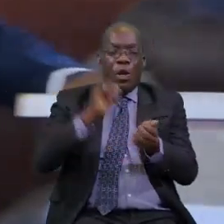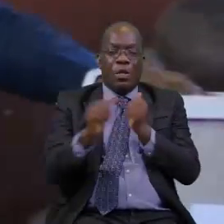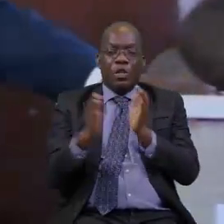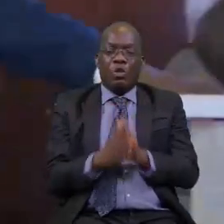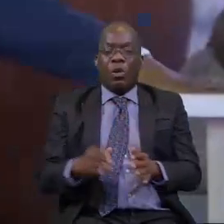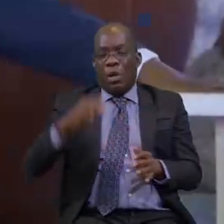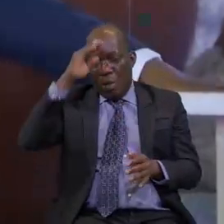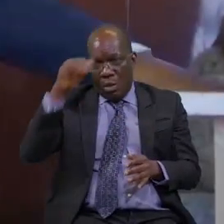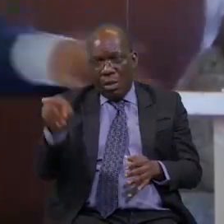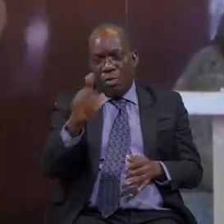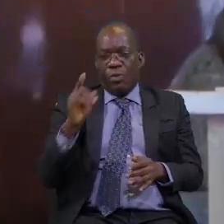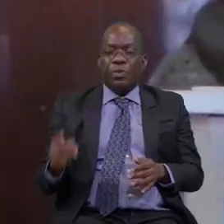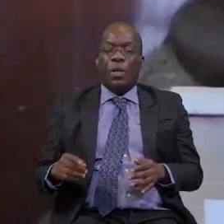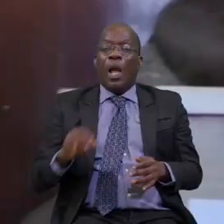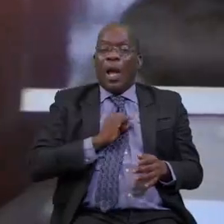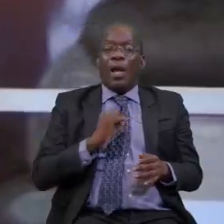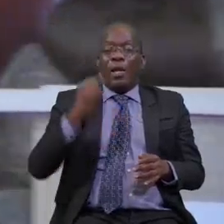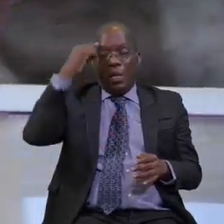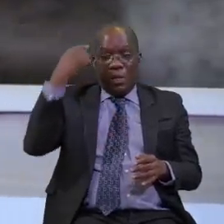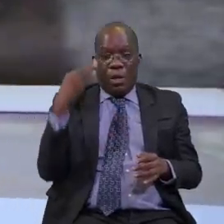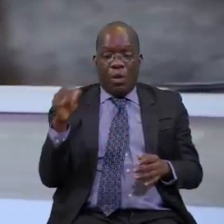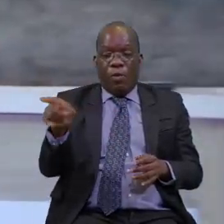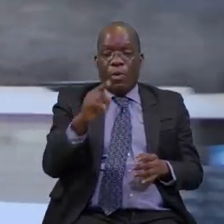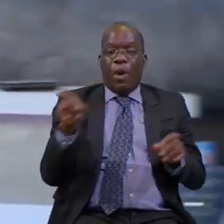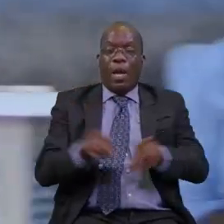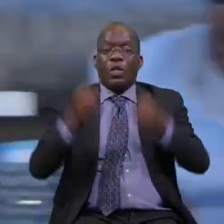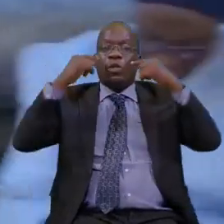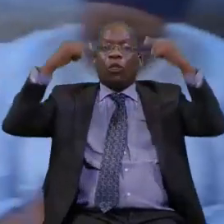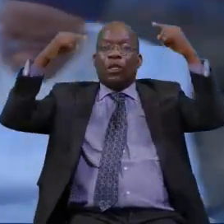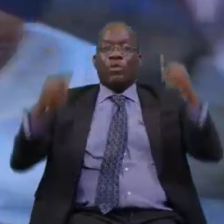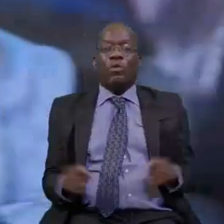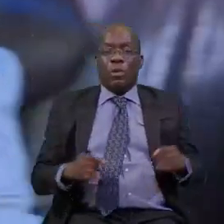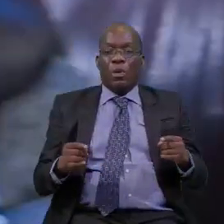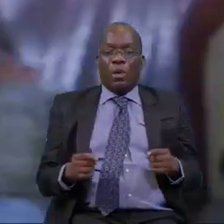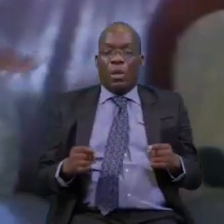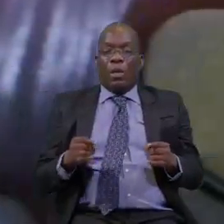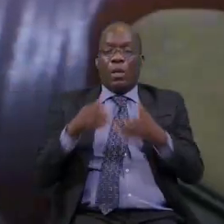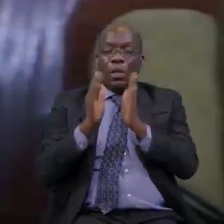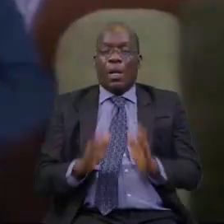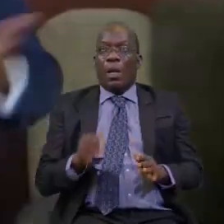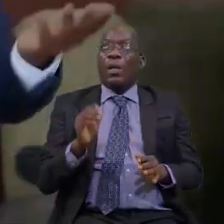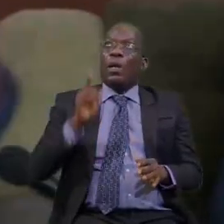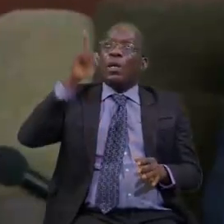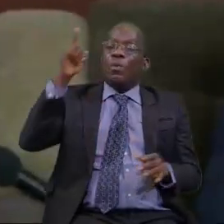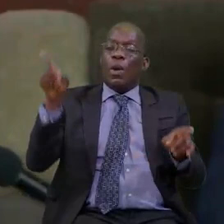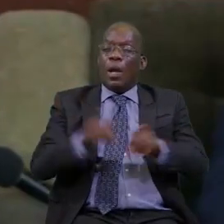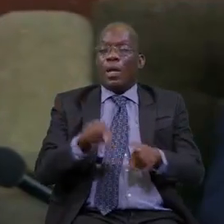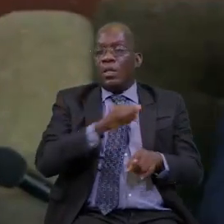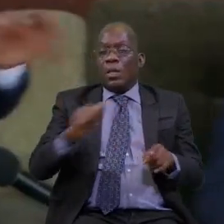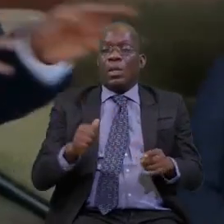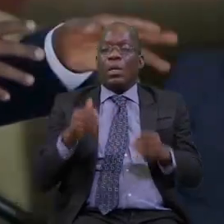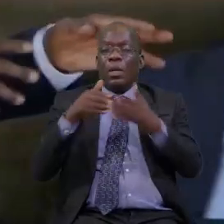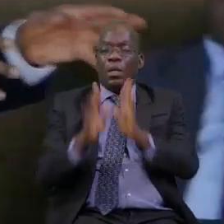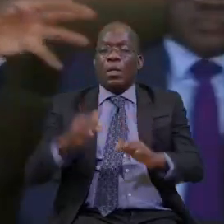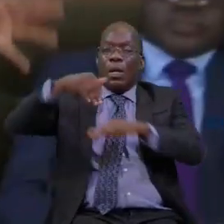a successful leader. He as a leader, sent by God into this